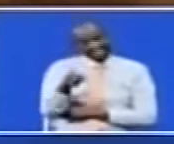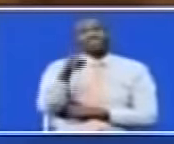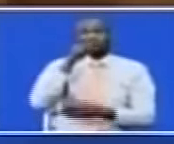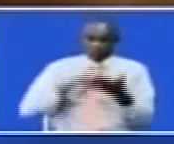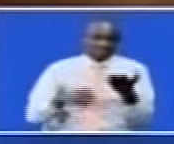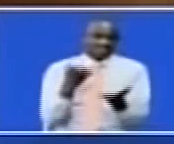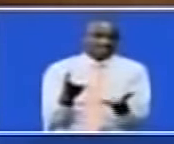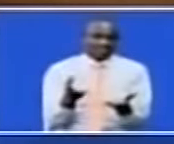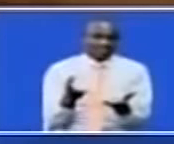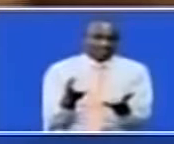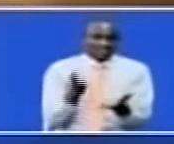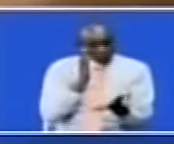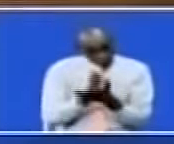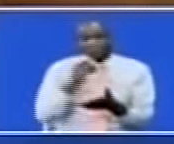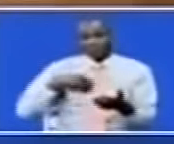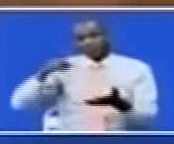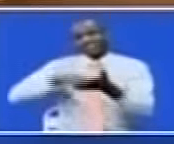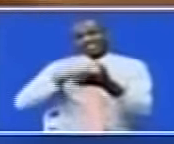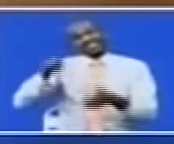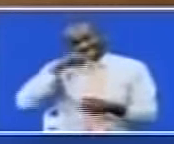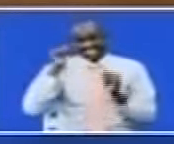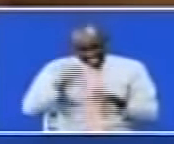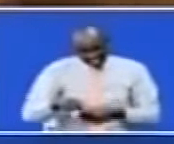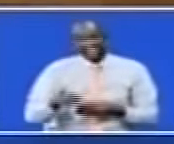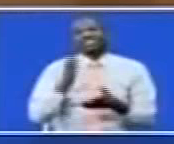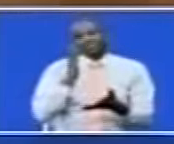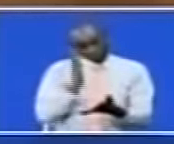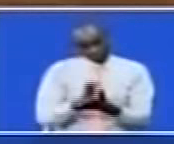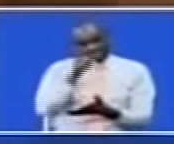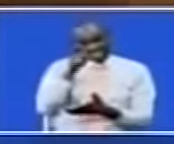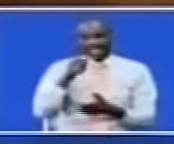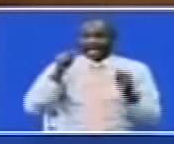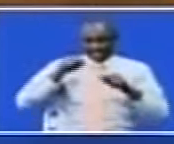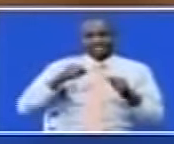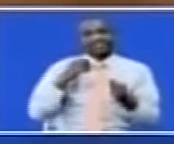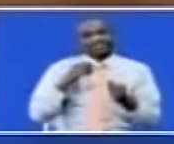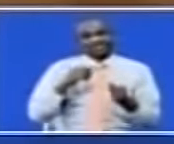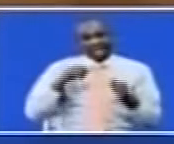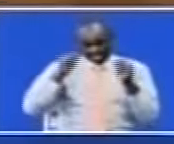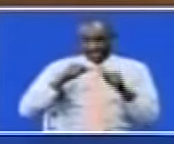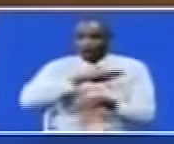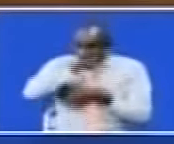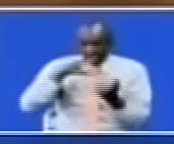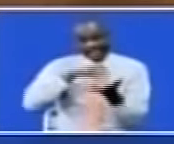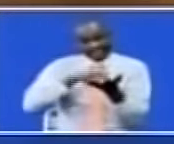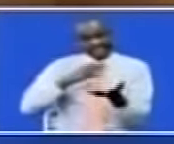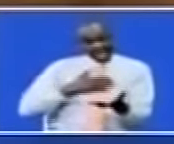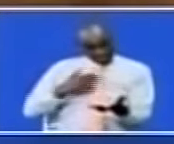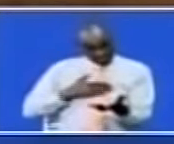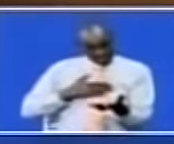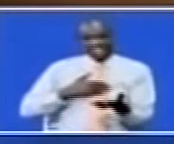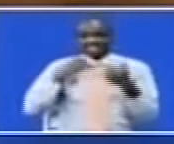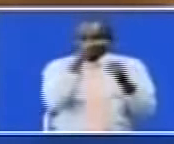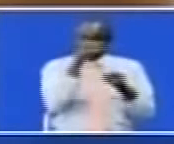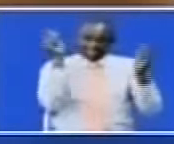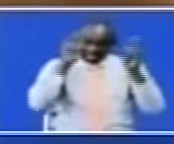important. It is a blanket criticism because, yes, it is true, I will not disagree that all our cases that are in